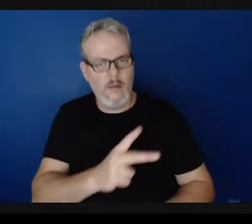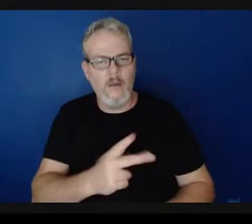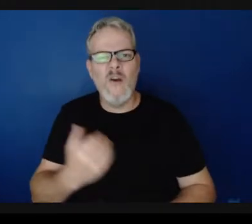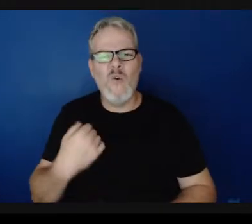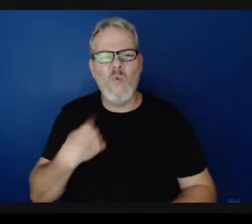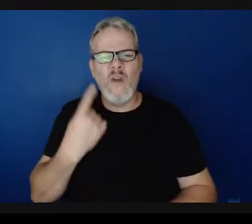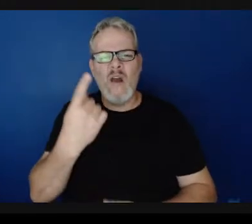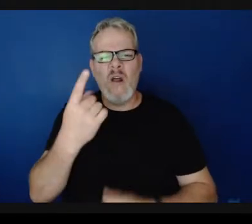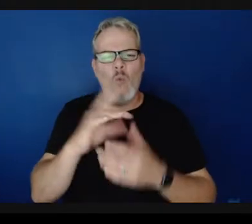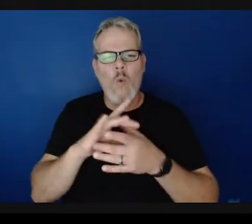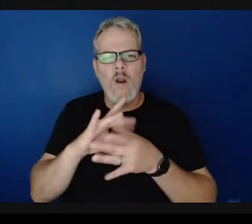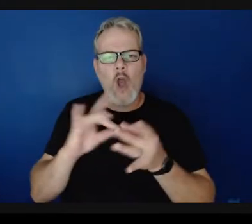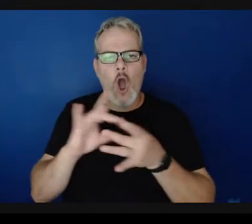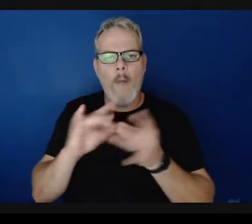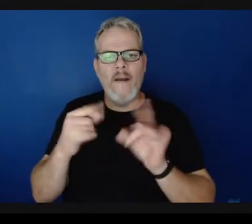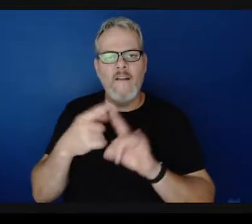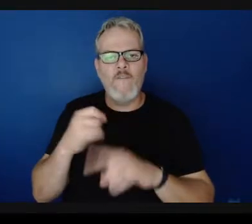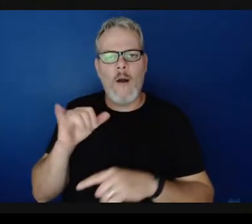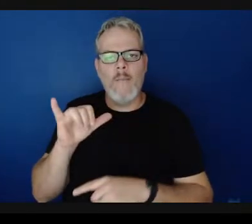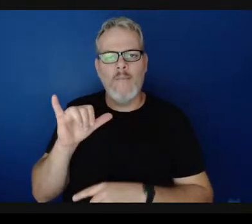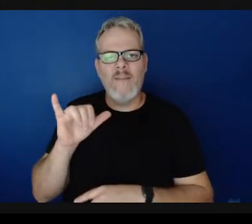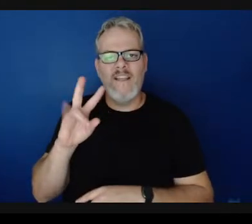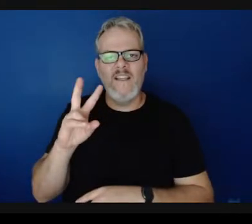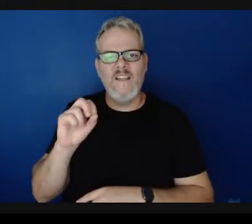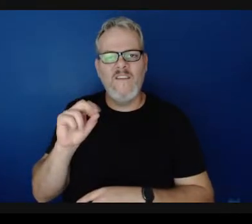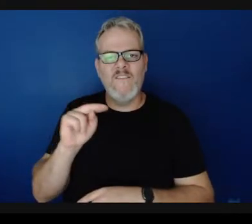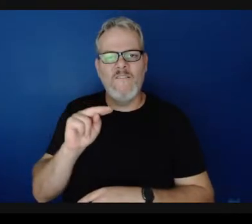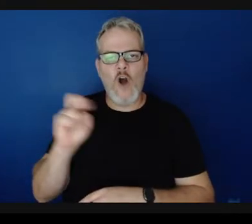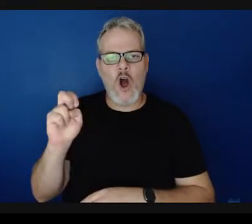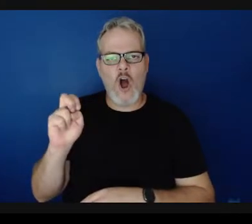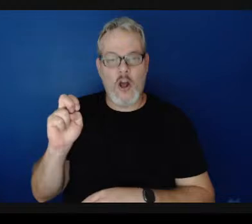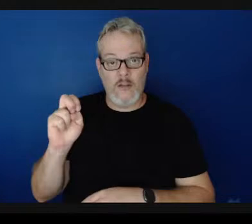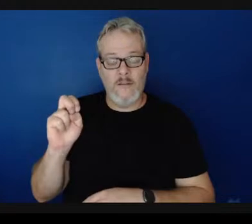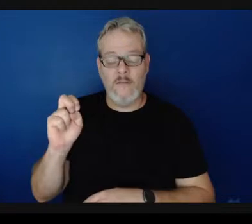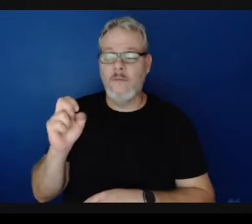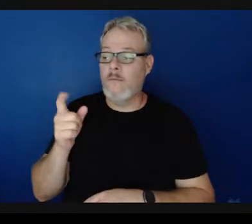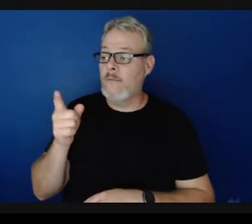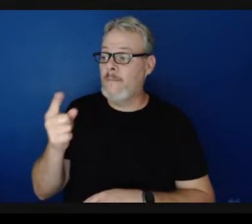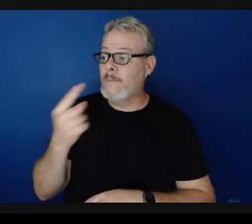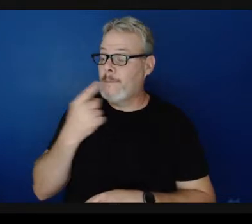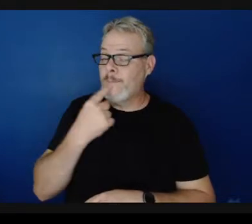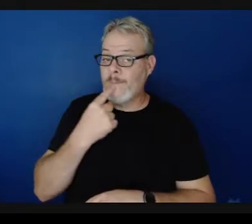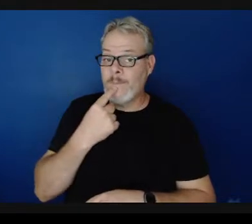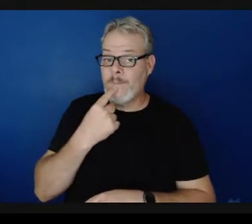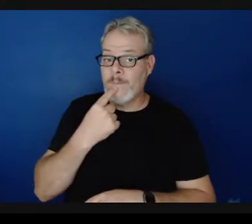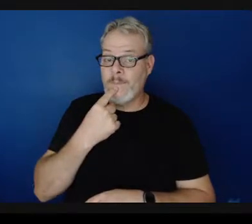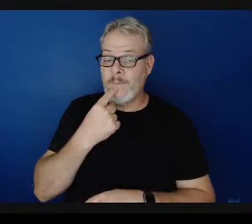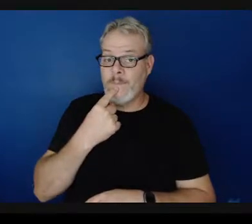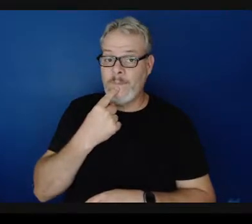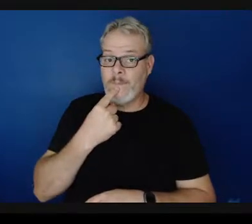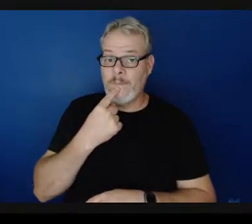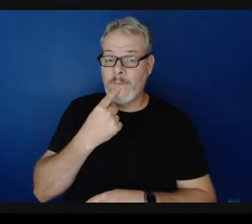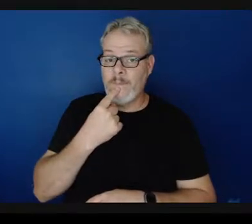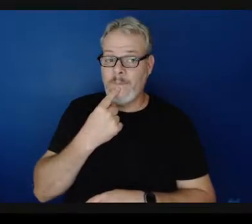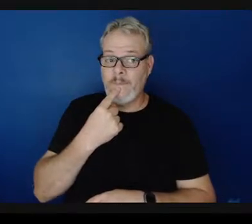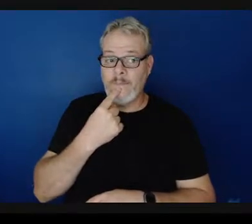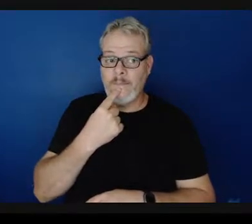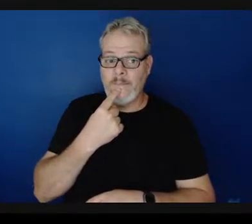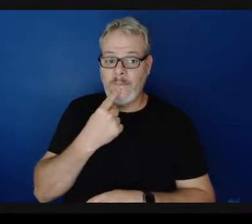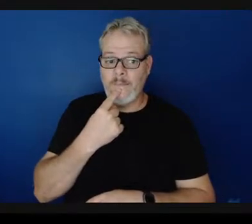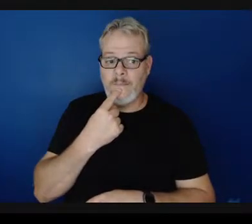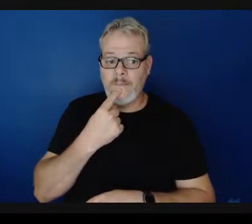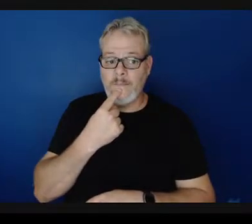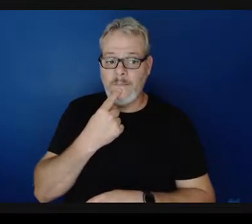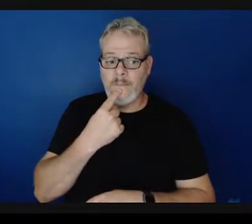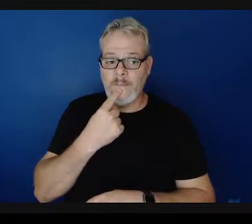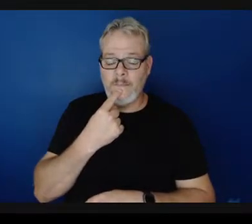from Yvonne that I'd like to just mention real quick. She says, after